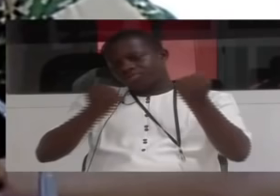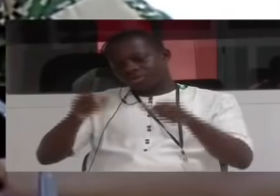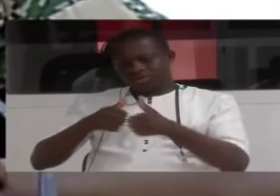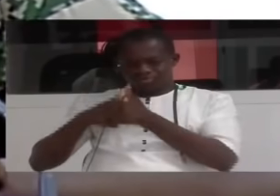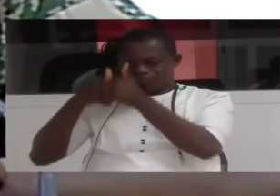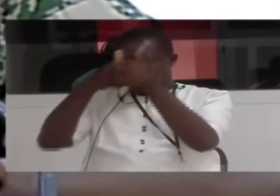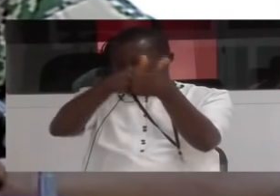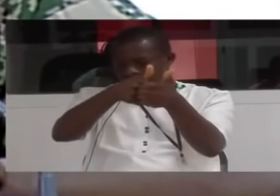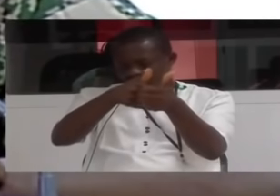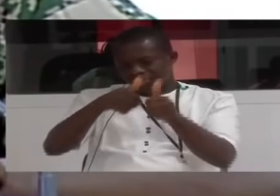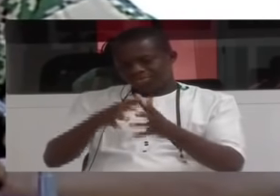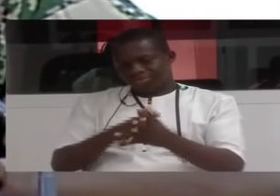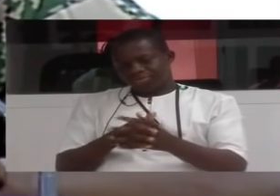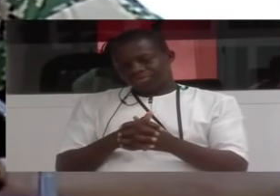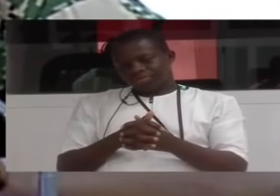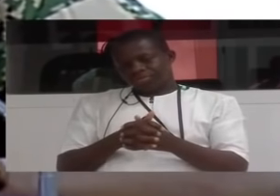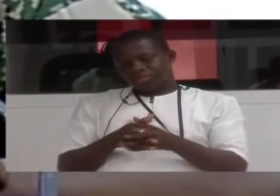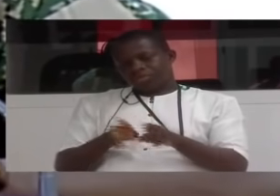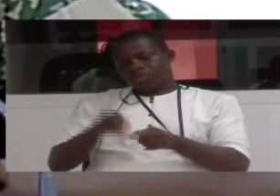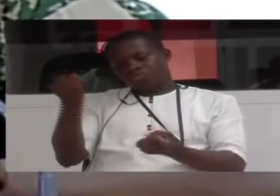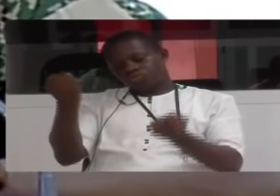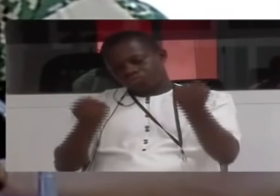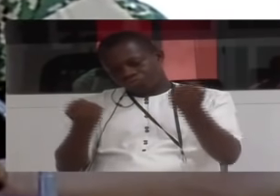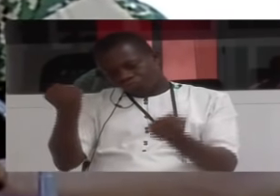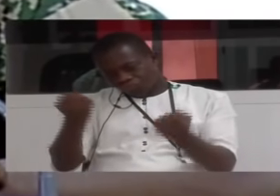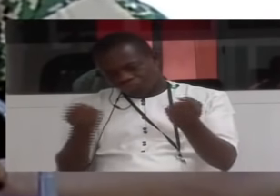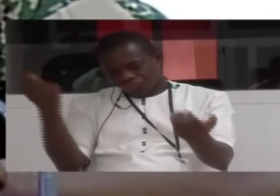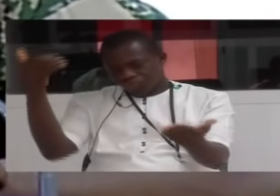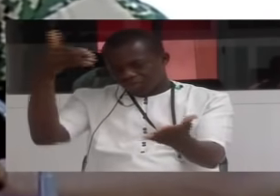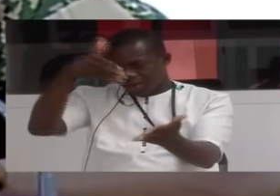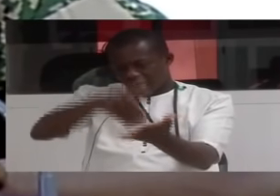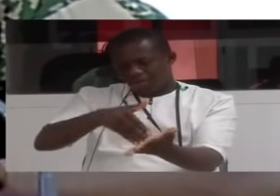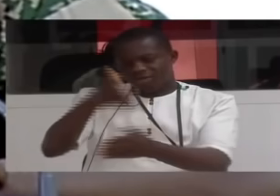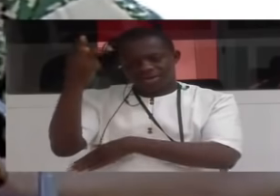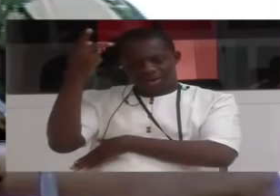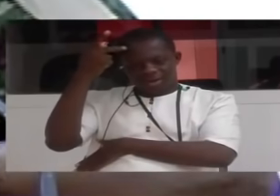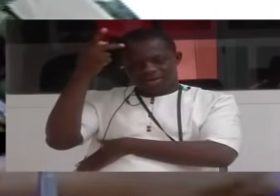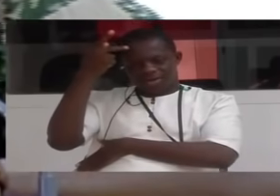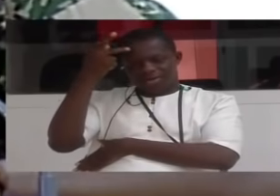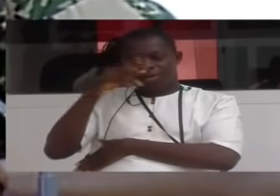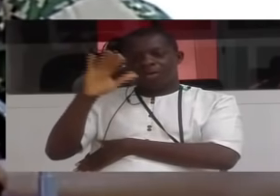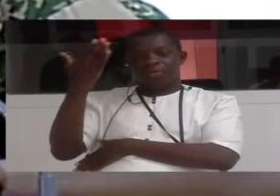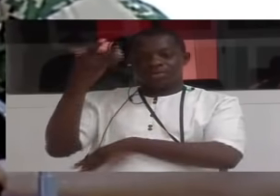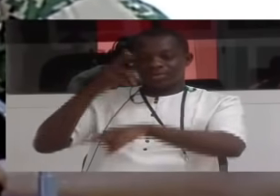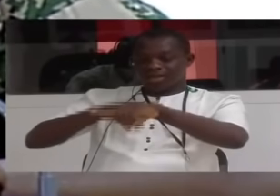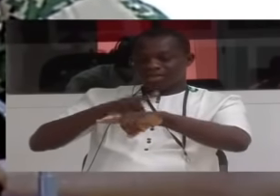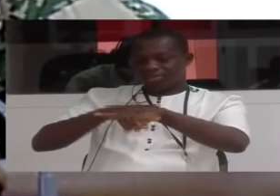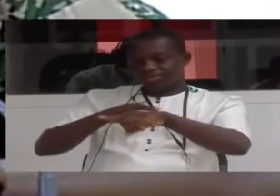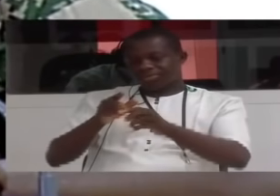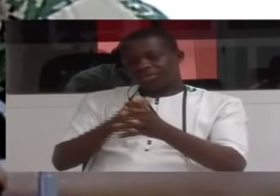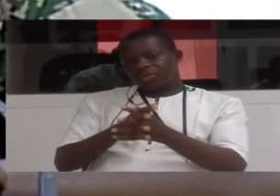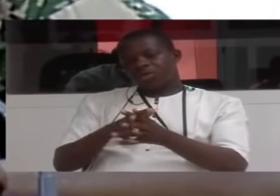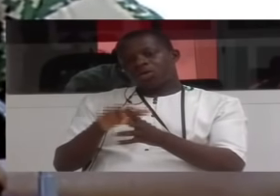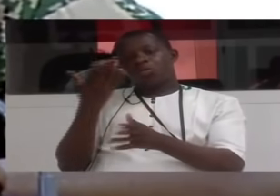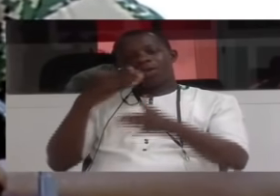vehicle and we followed suit. Dawal be Kanilay. We ran all the way to Kanilay. Why time bobu? But at that time, bañ